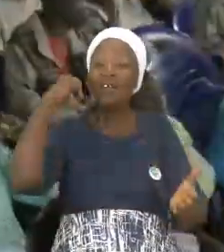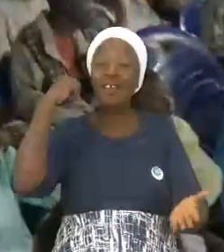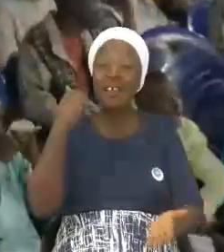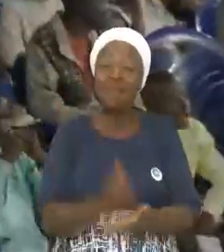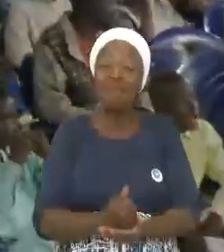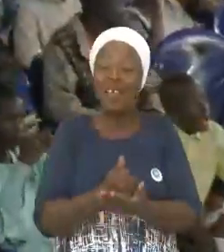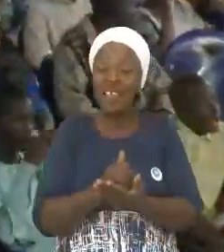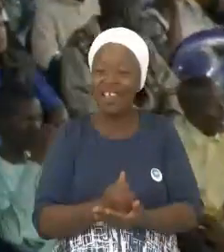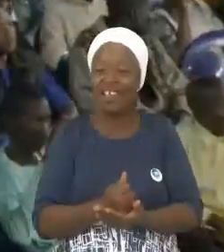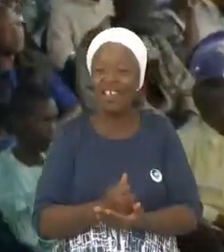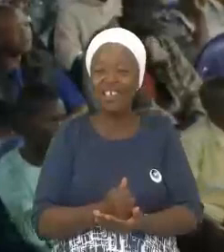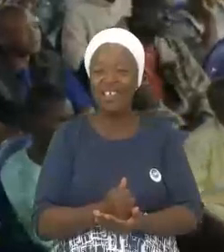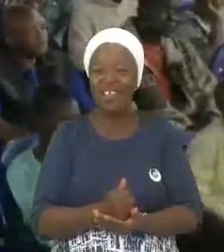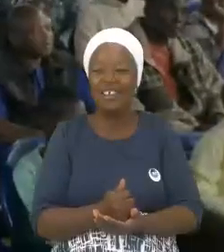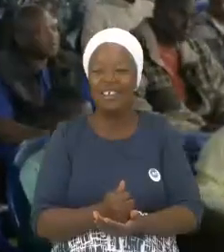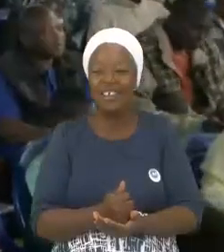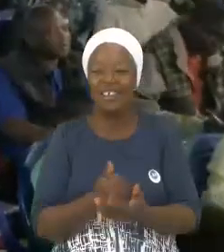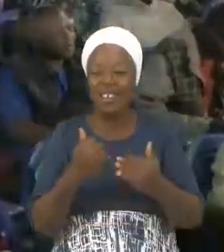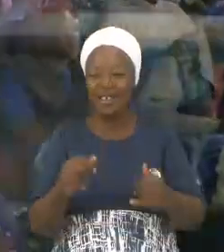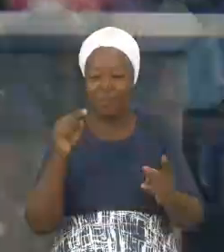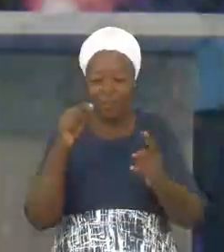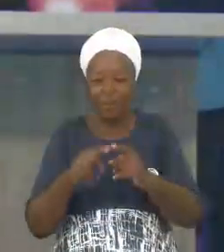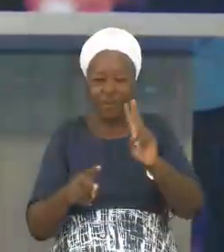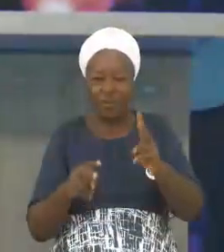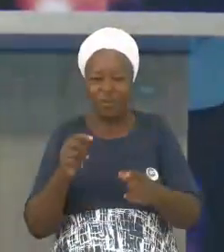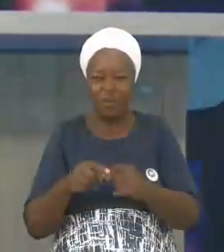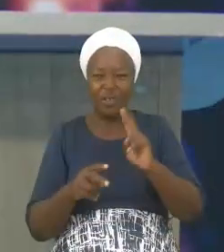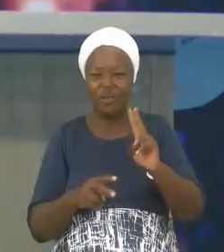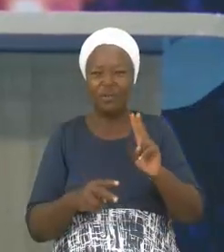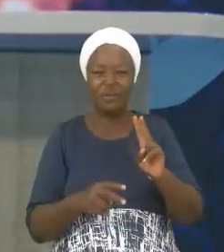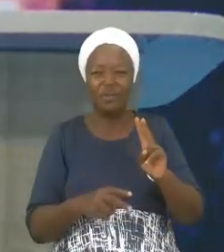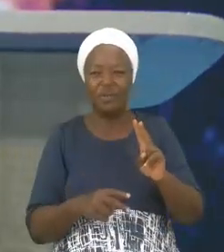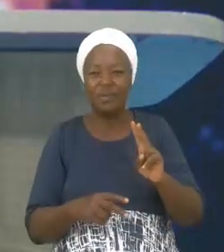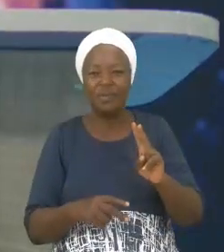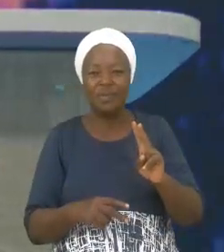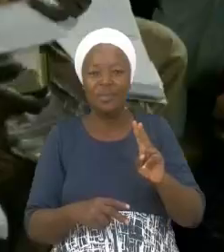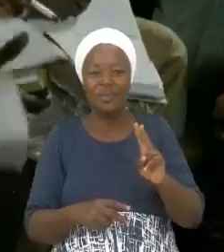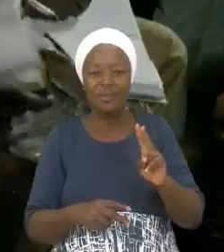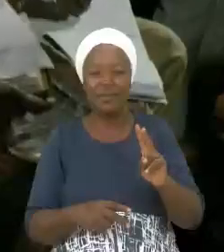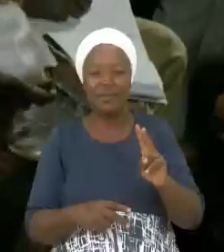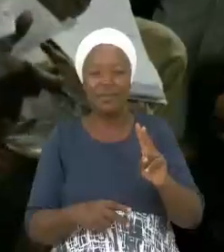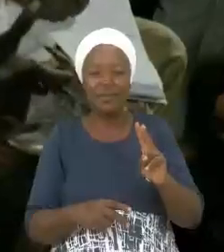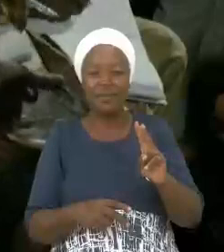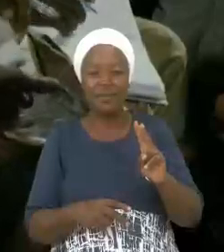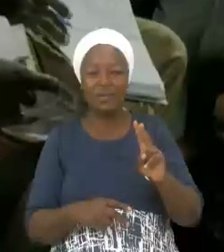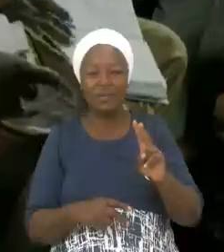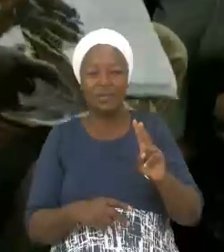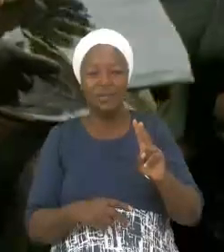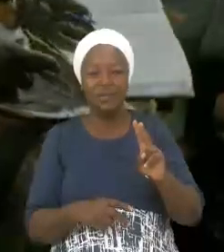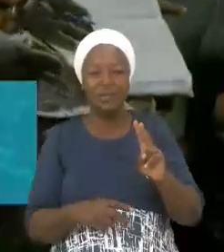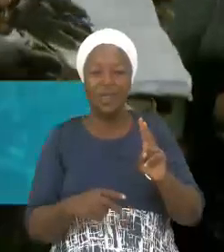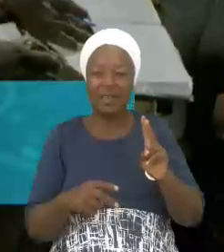amen. We're looking at point number two now. Point number two, we're looking at